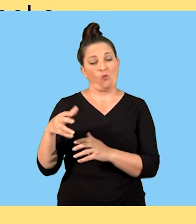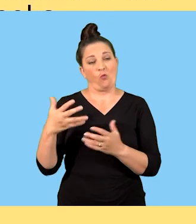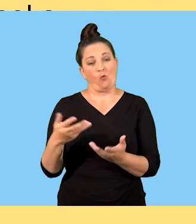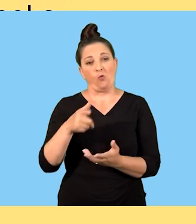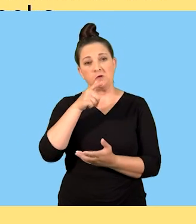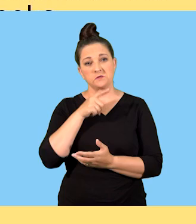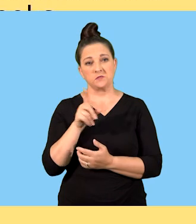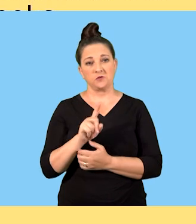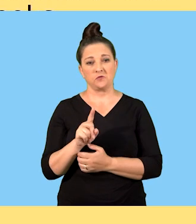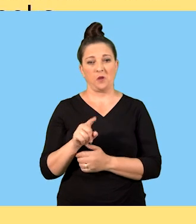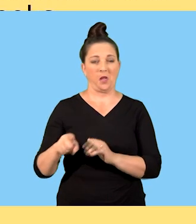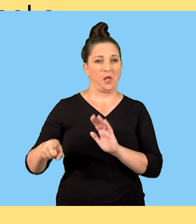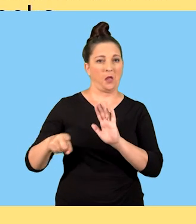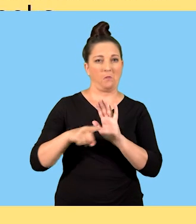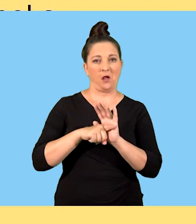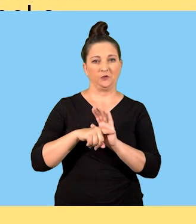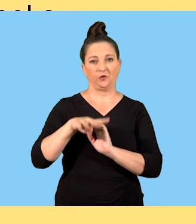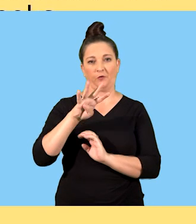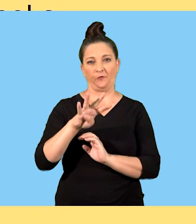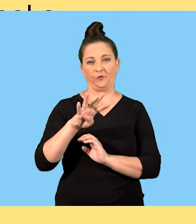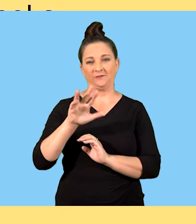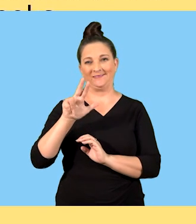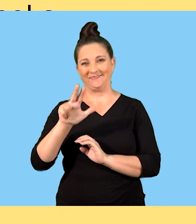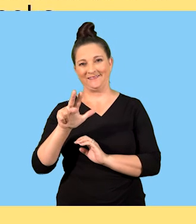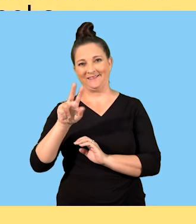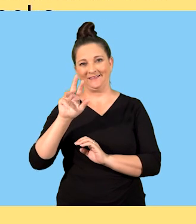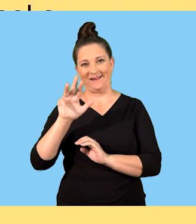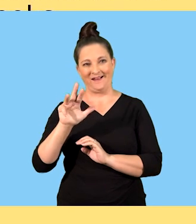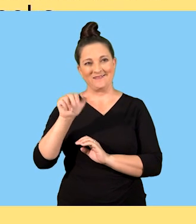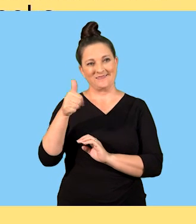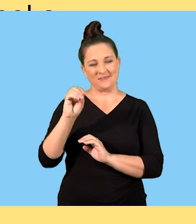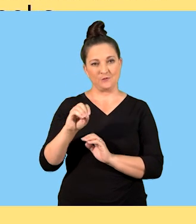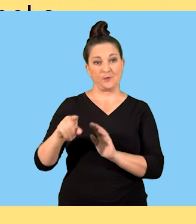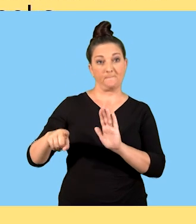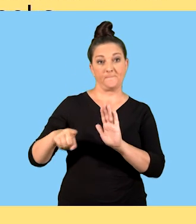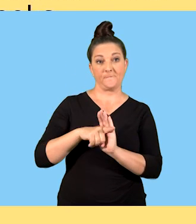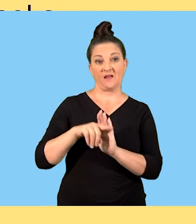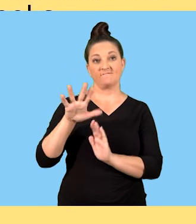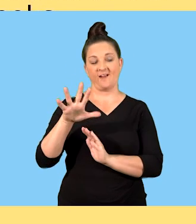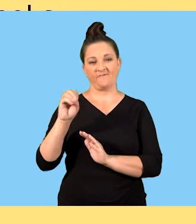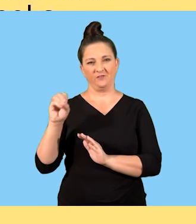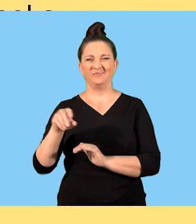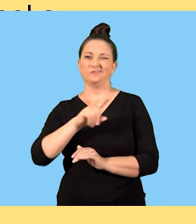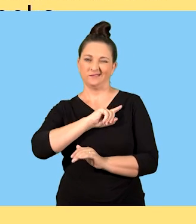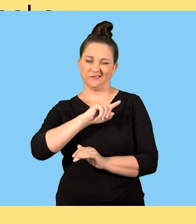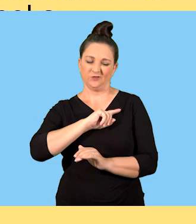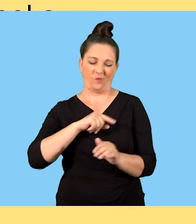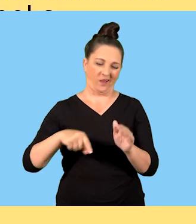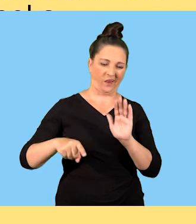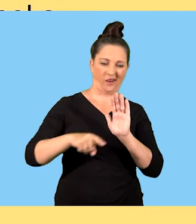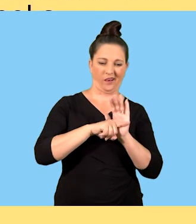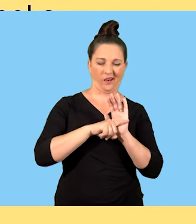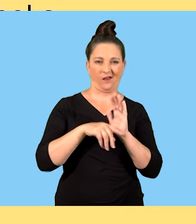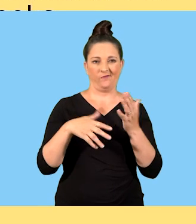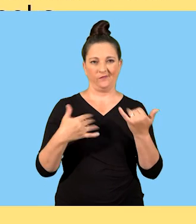say minus 48,960 plus 500. That gives you a negative bank balance